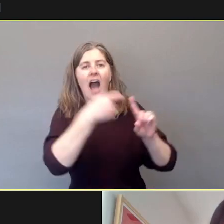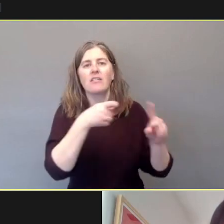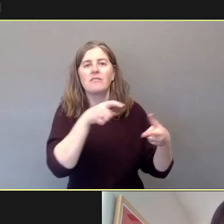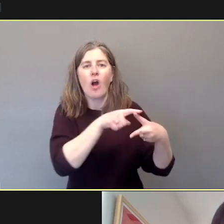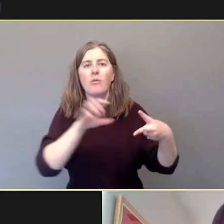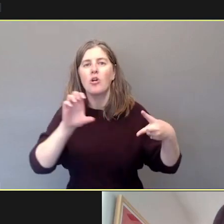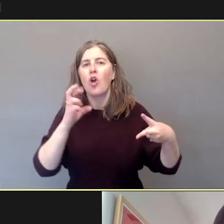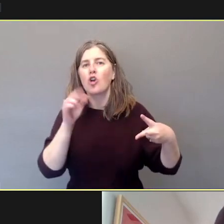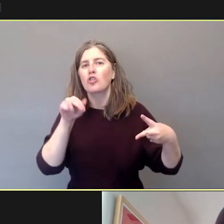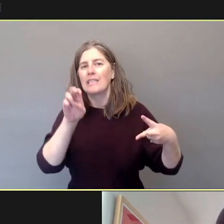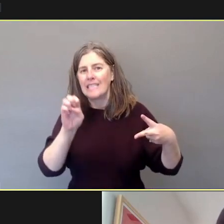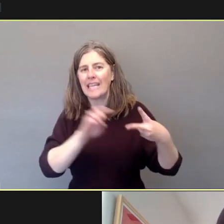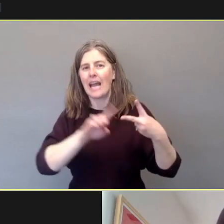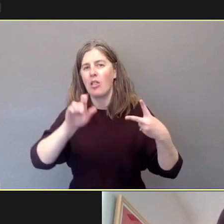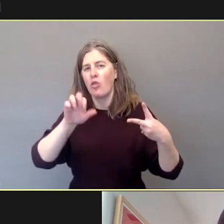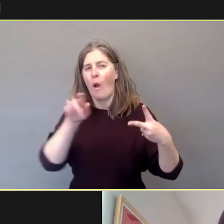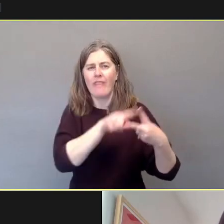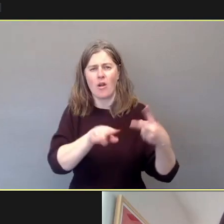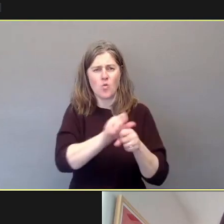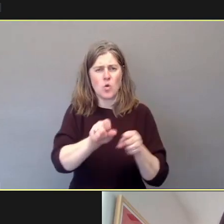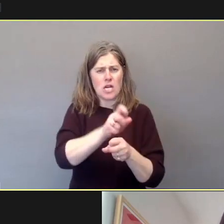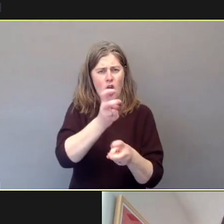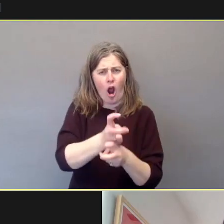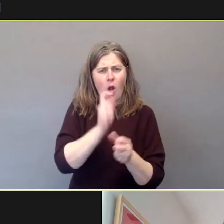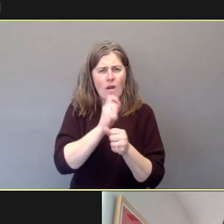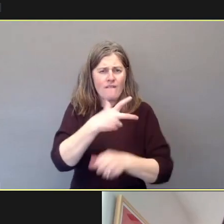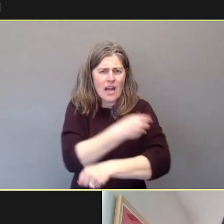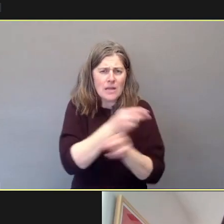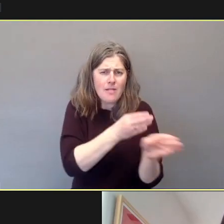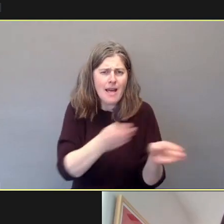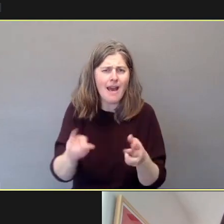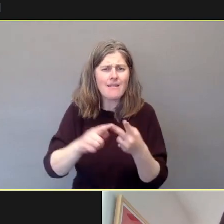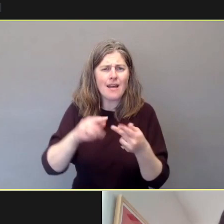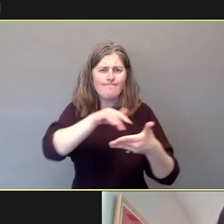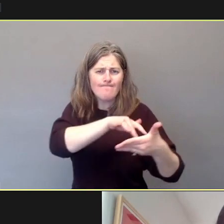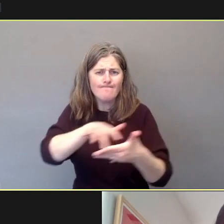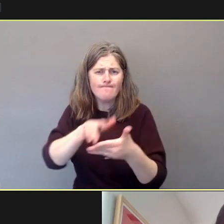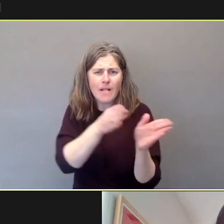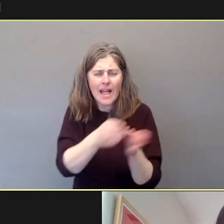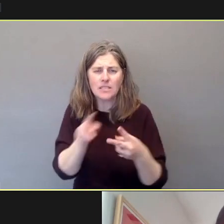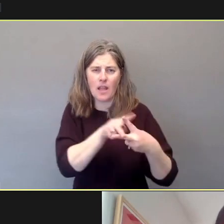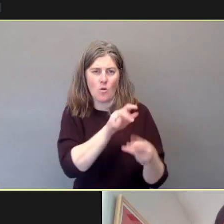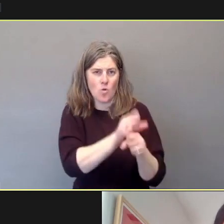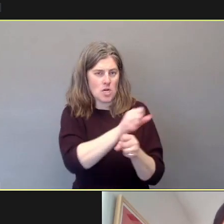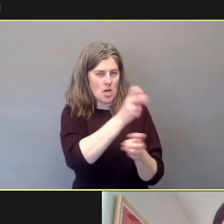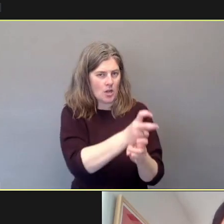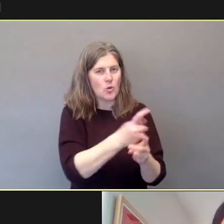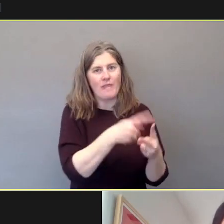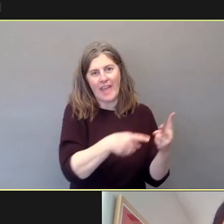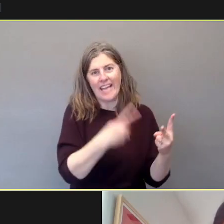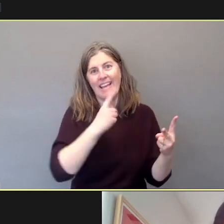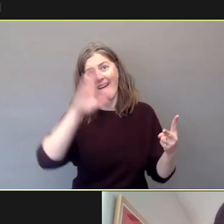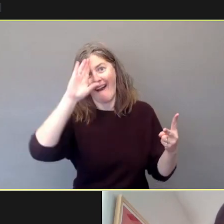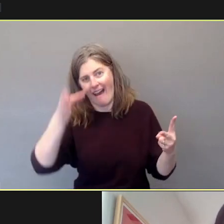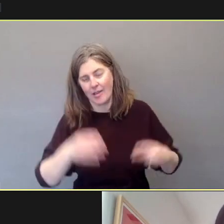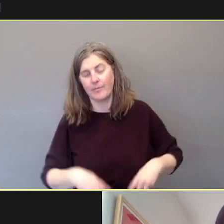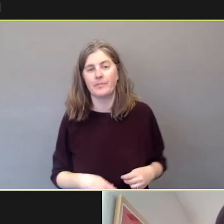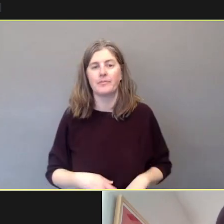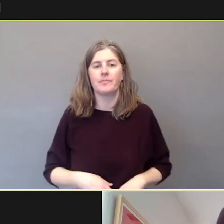information and vaccination plans. But I think we